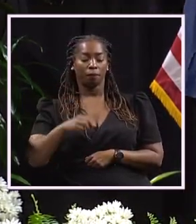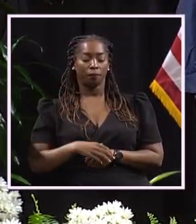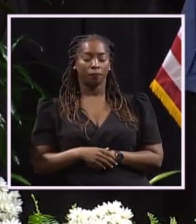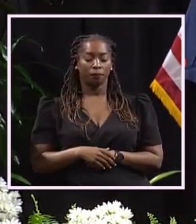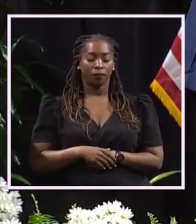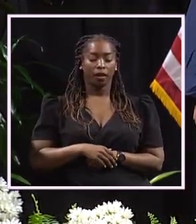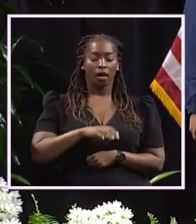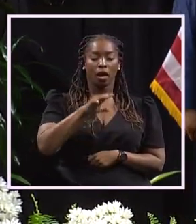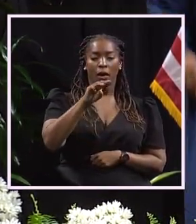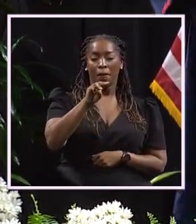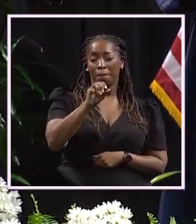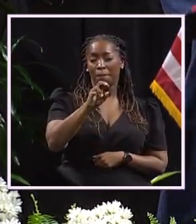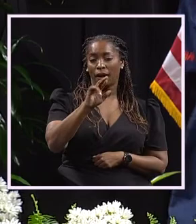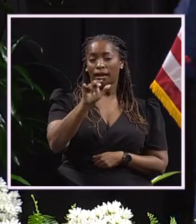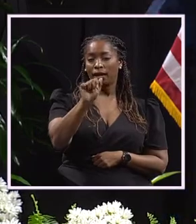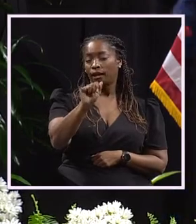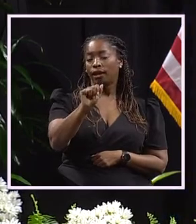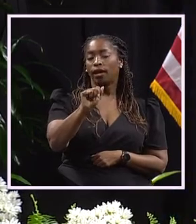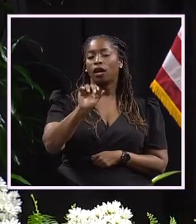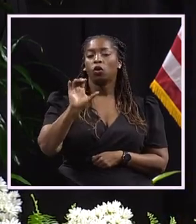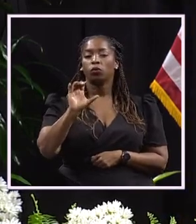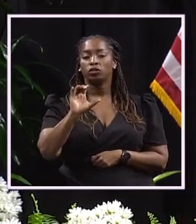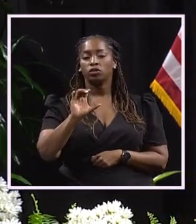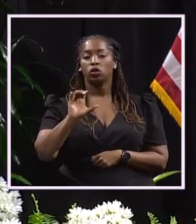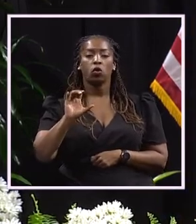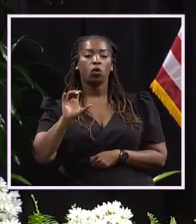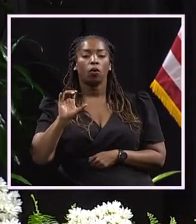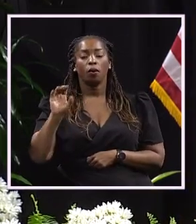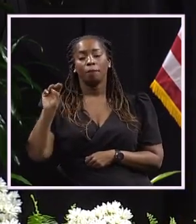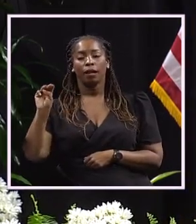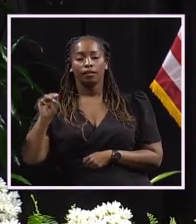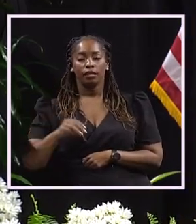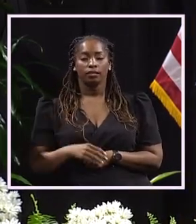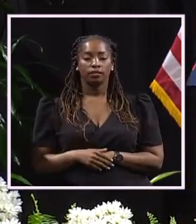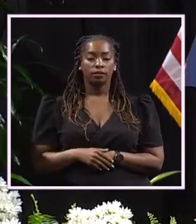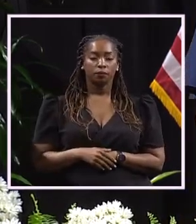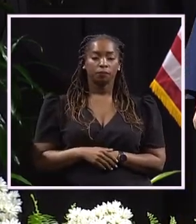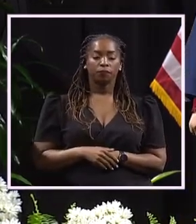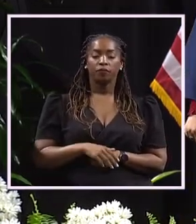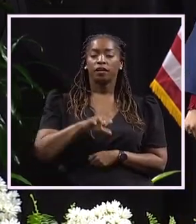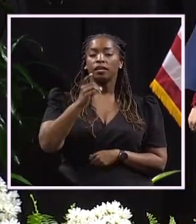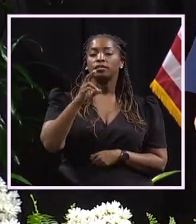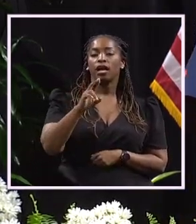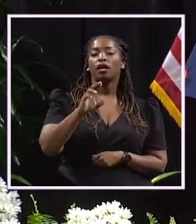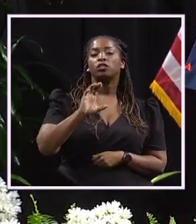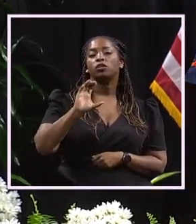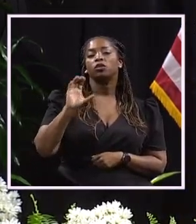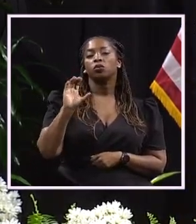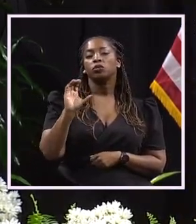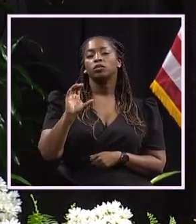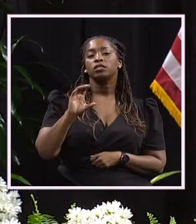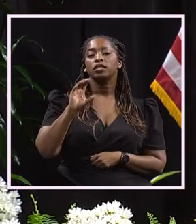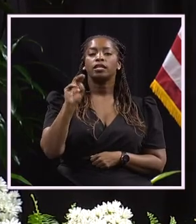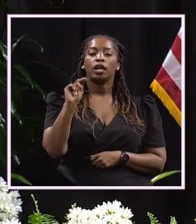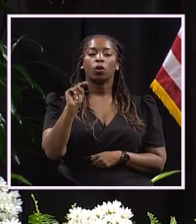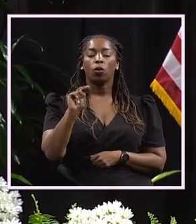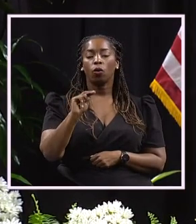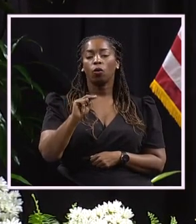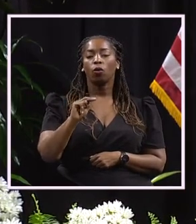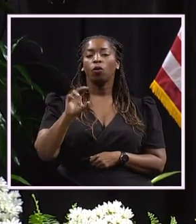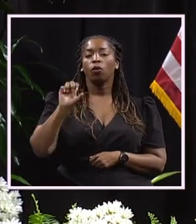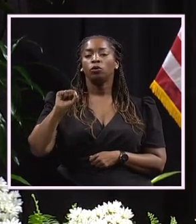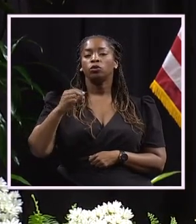Crystal Aviles, cum laude. Dr. Christian Nicole Shoemaker.